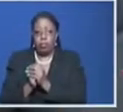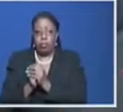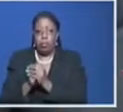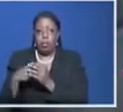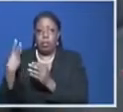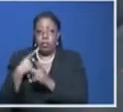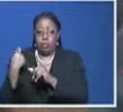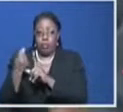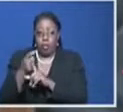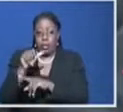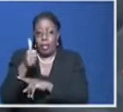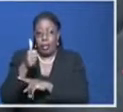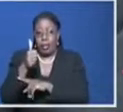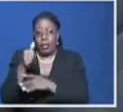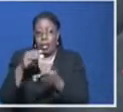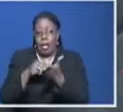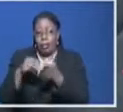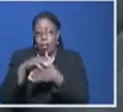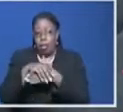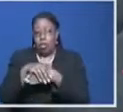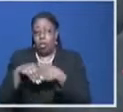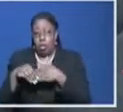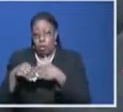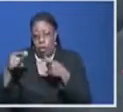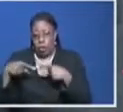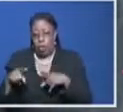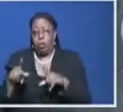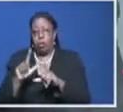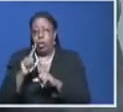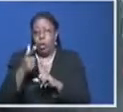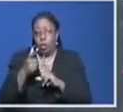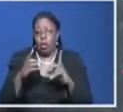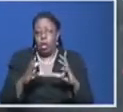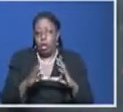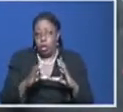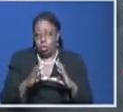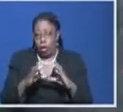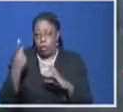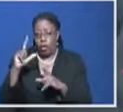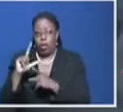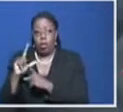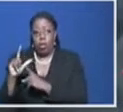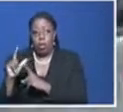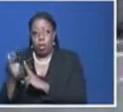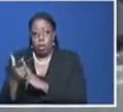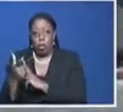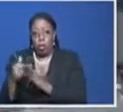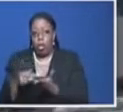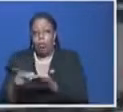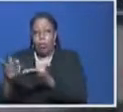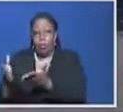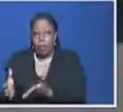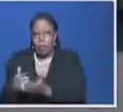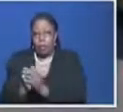$10 million that will trickle down into local contracts or contracts for local service providers.